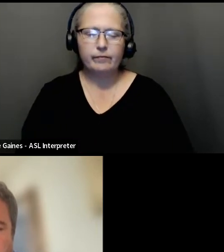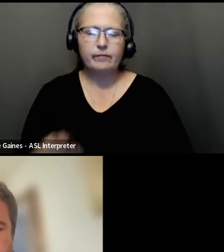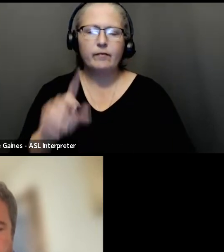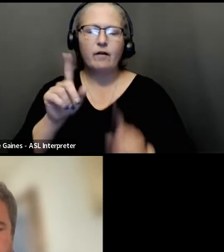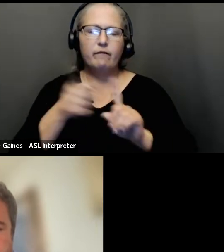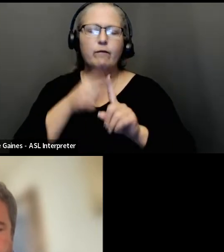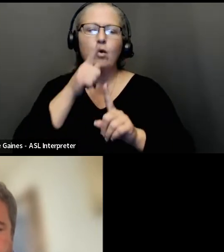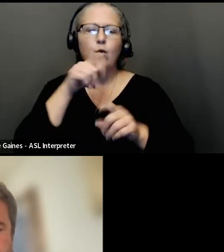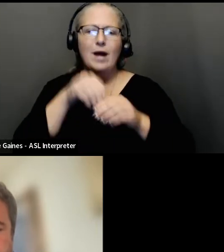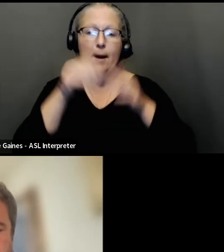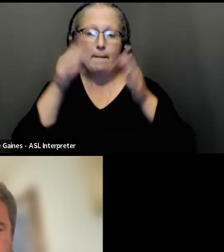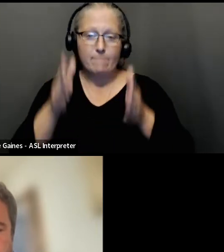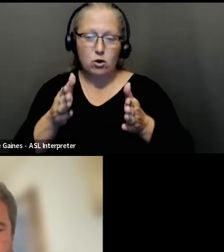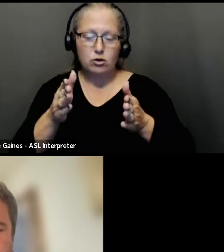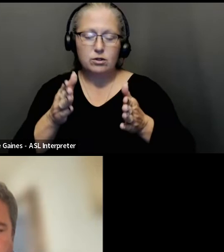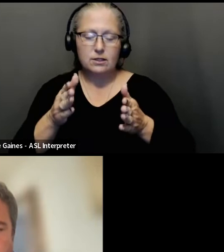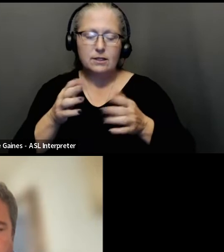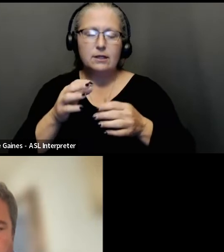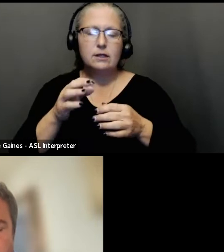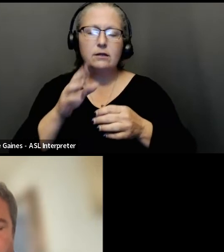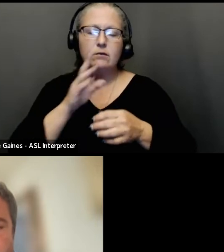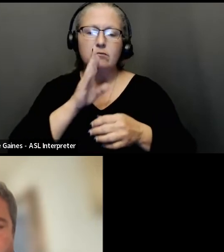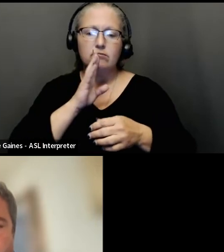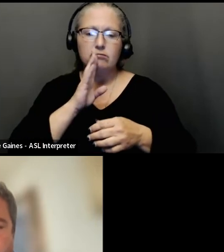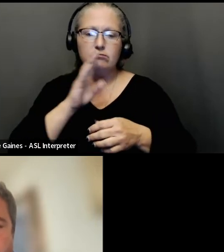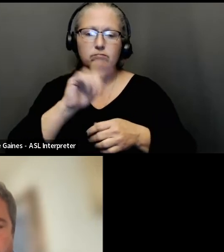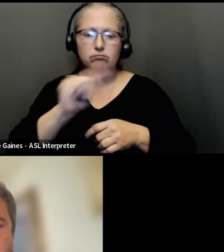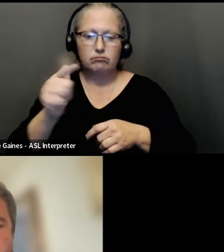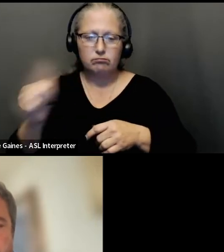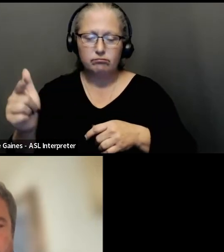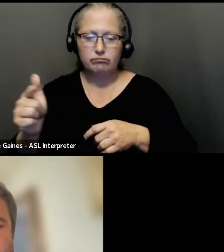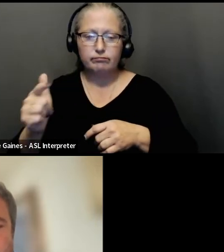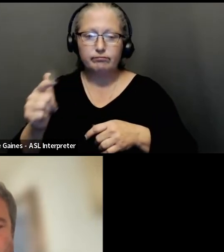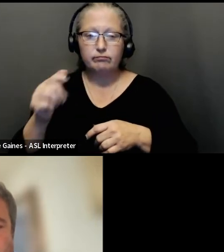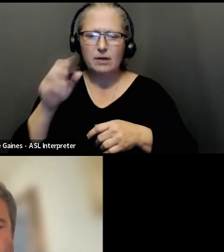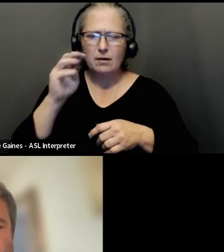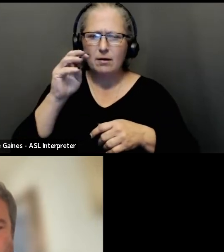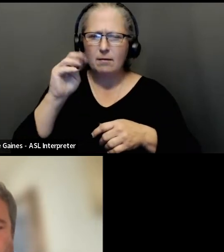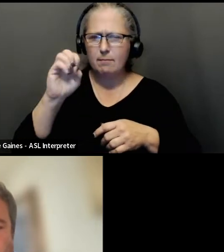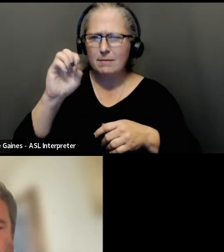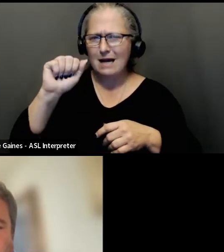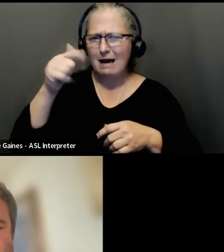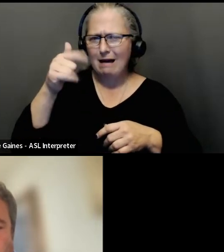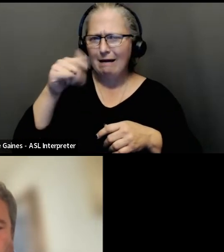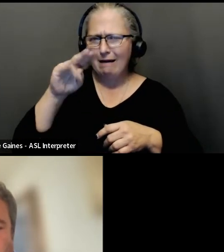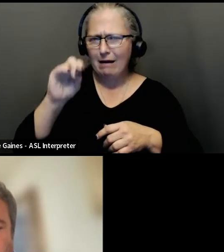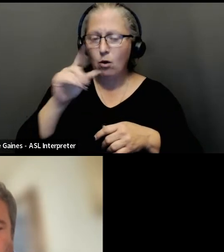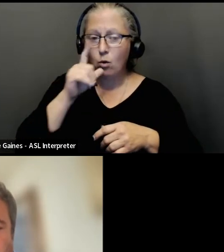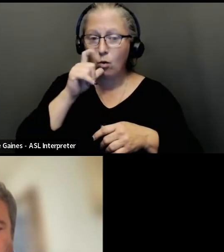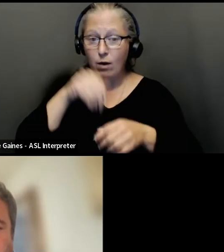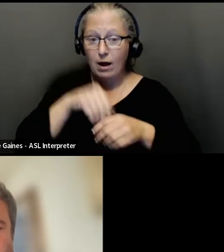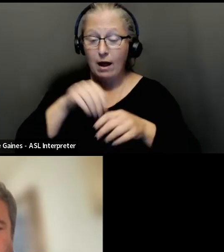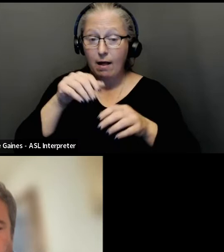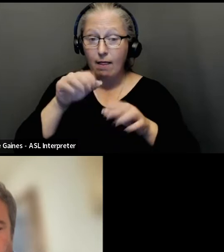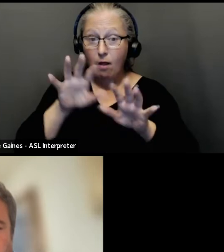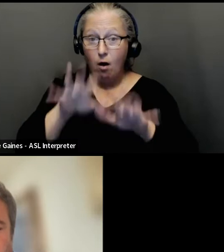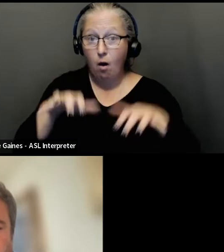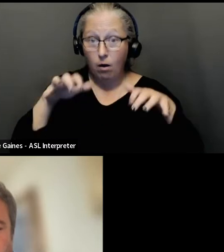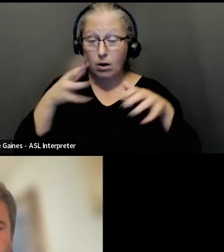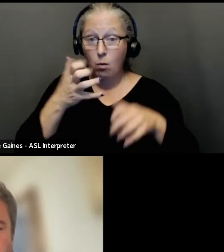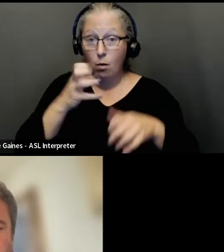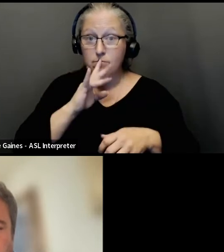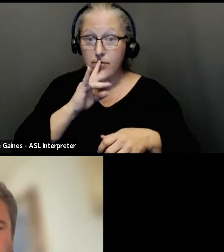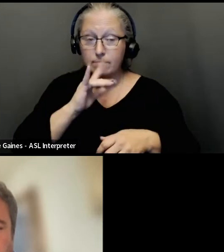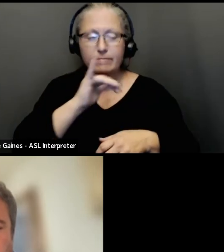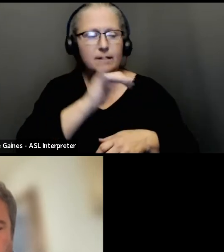And Ms. Aquino, do we have anybody in the audience that has requested to speak?